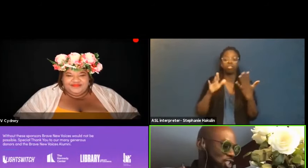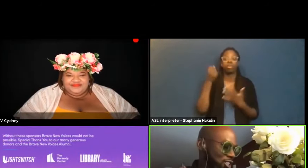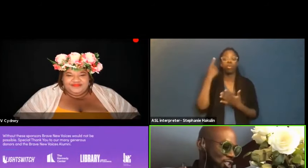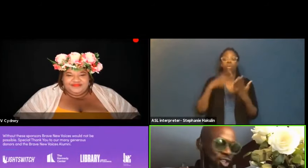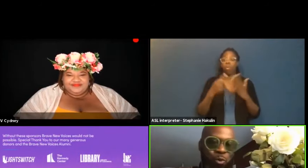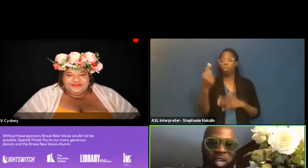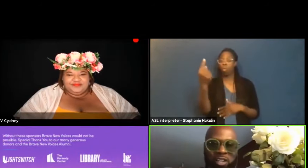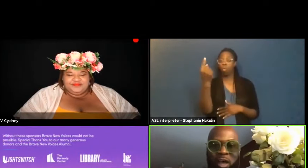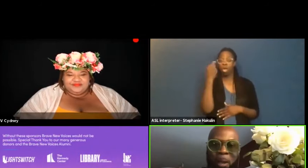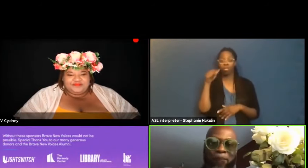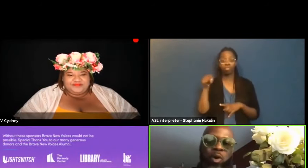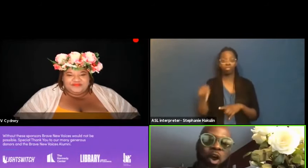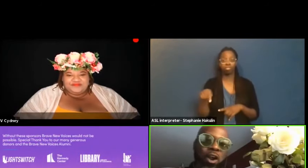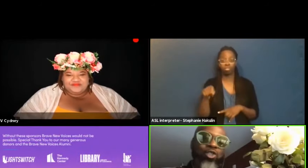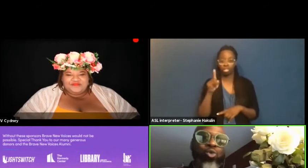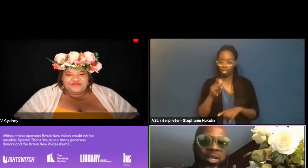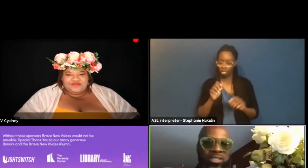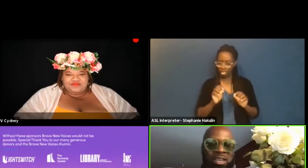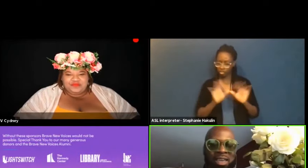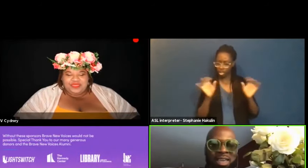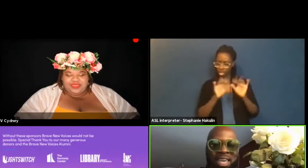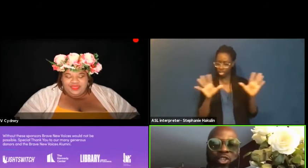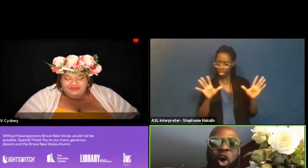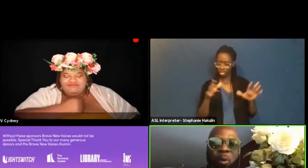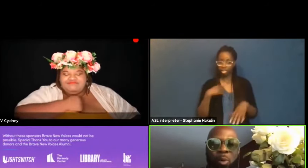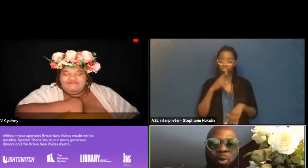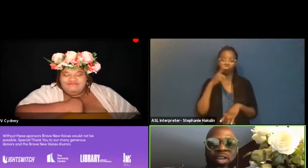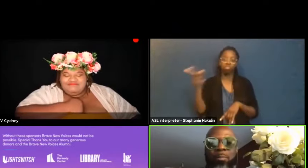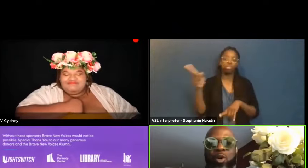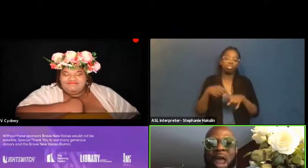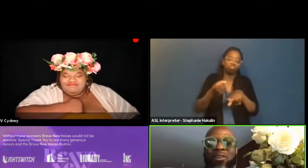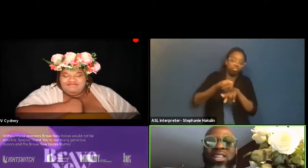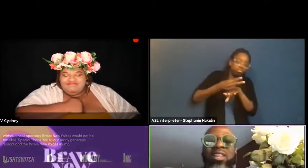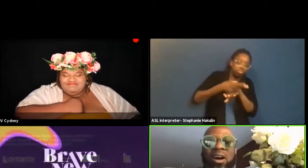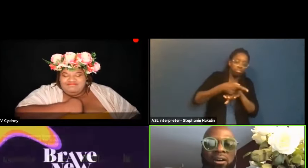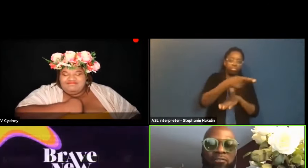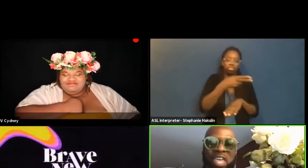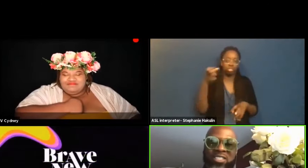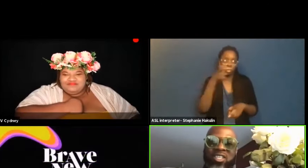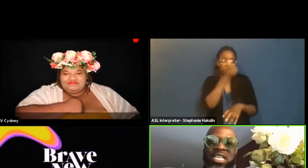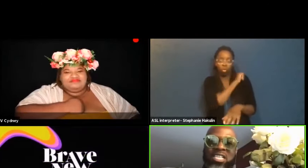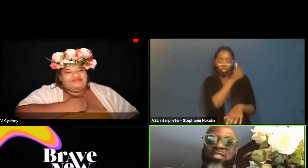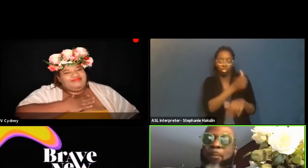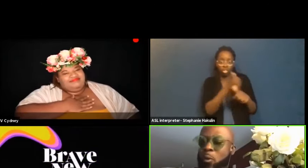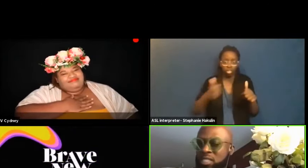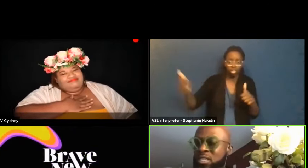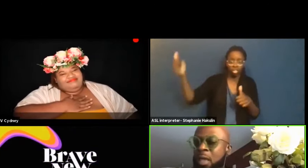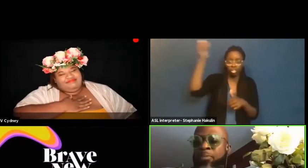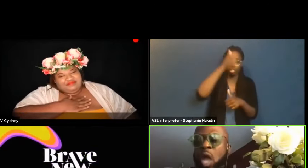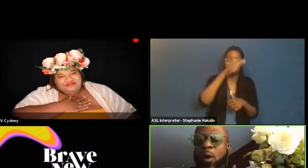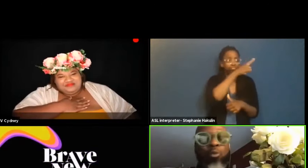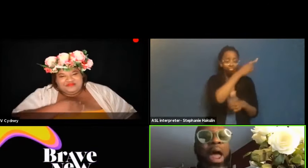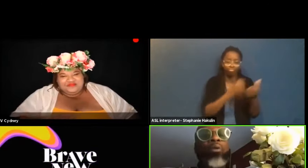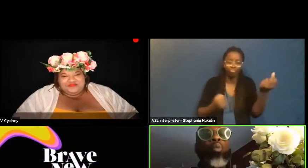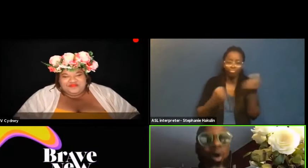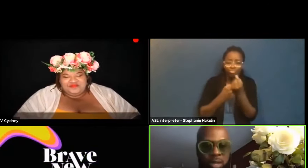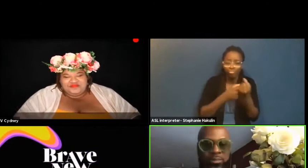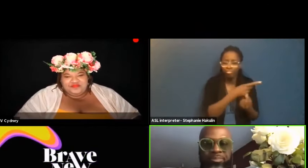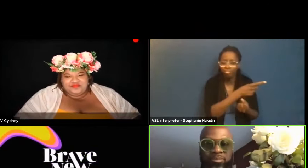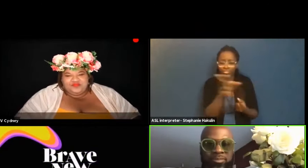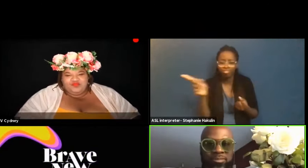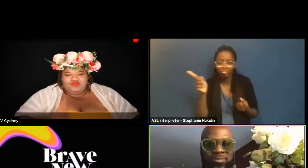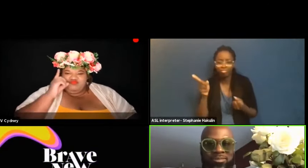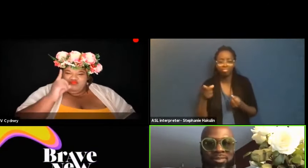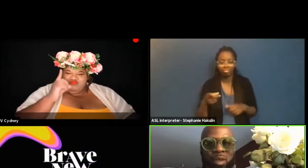of these judges. So we're gonna put our trust in y'all, but we're gonna put our love into these poets. Round